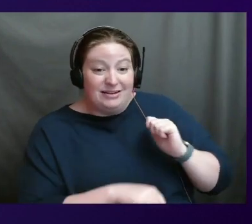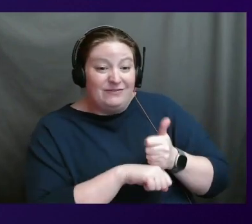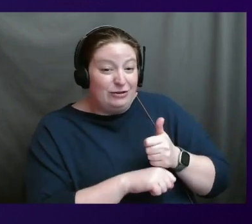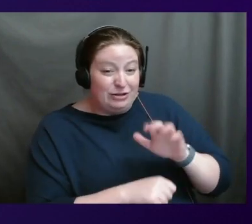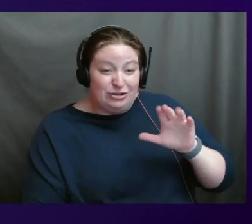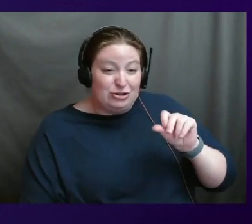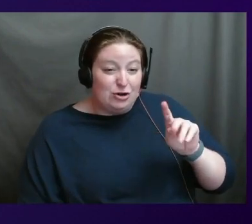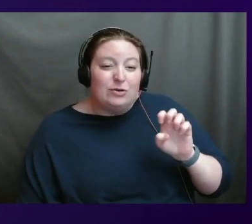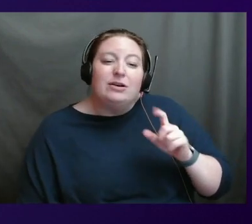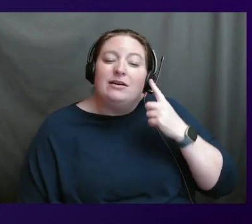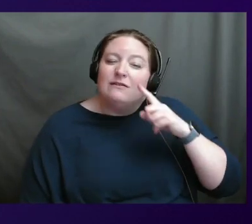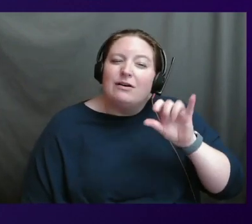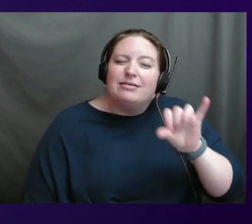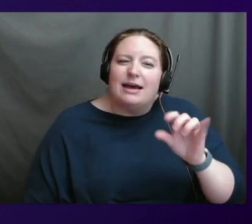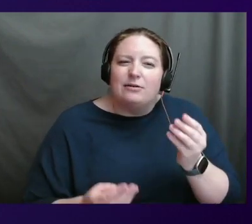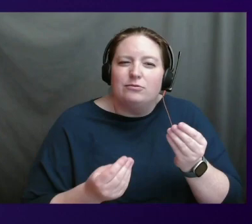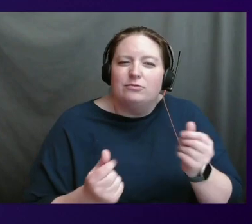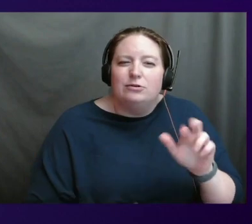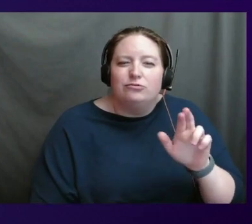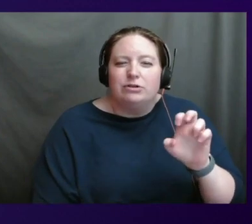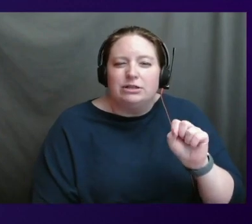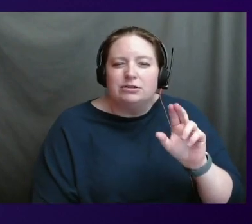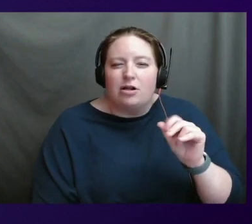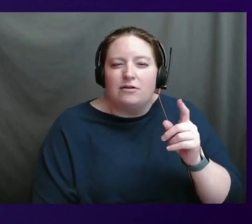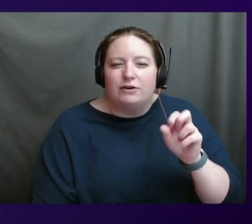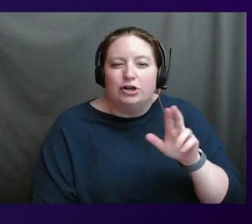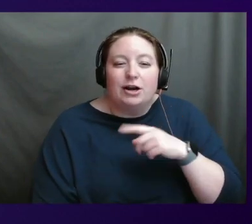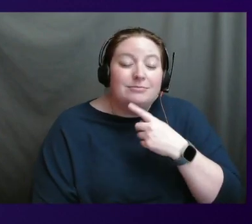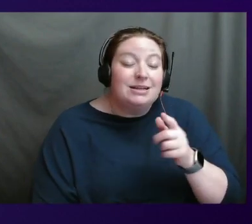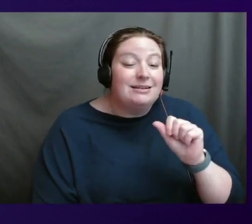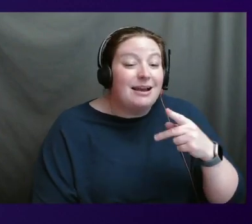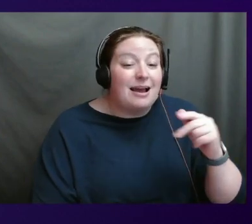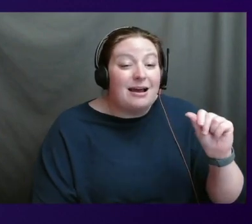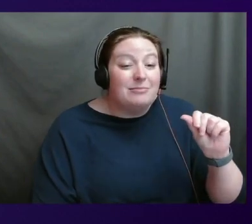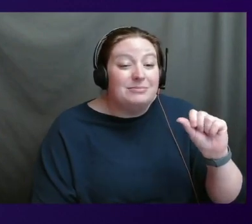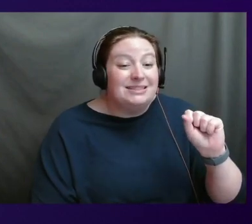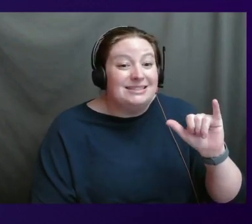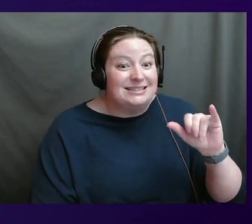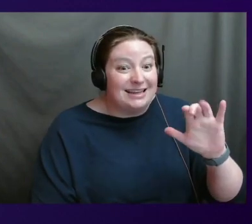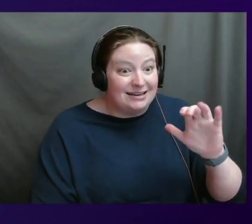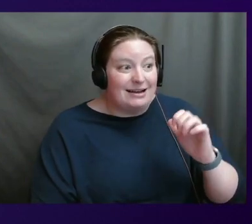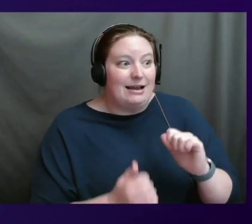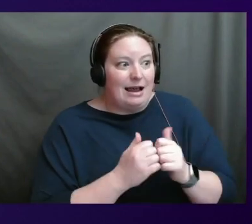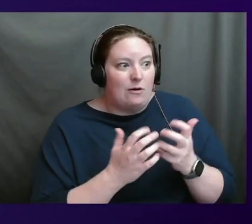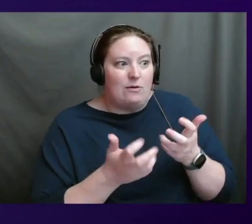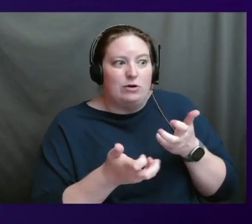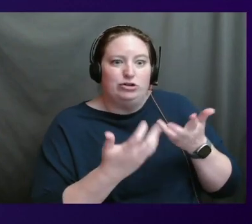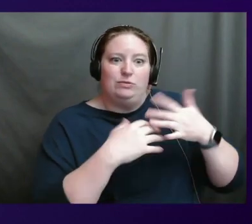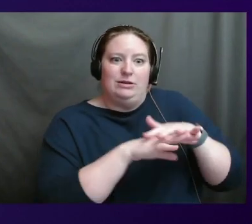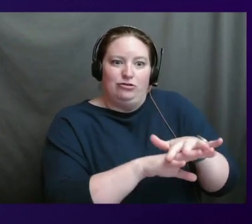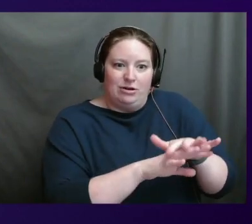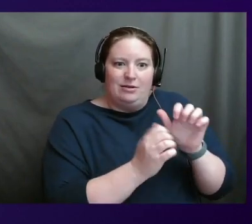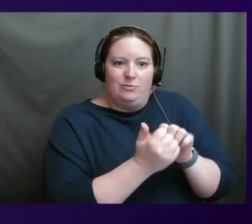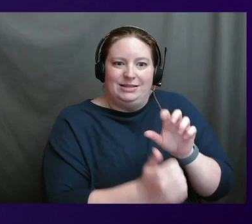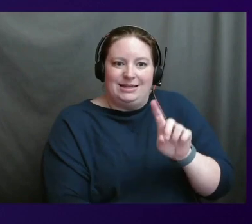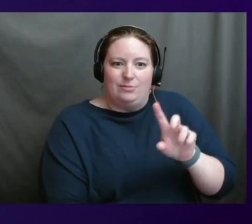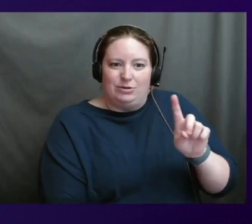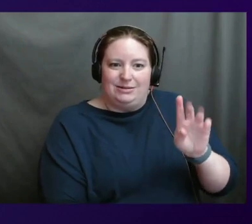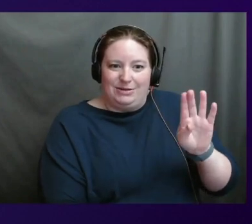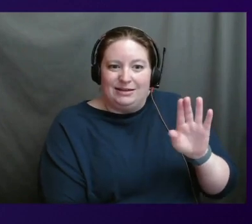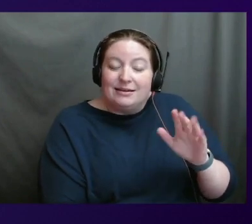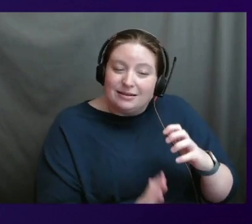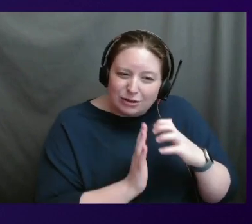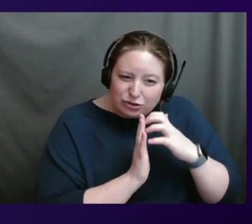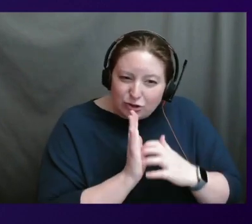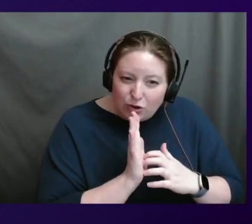those resolvers, I'm telling AppSync this is how I want to directly integrate with DynamoDB. Interesting. So there is code there. It's literally an